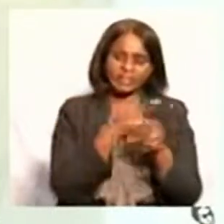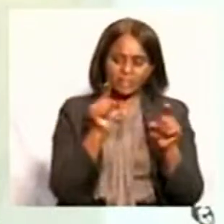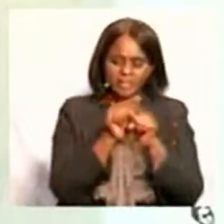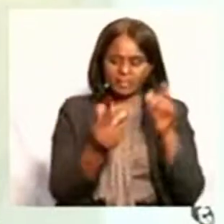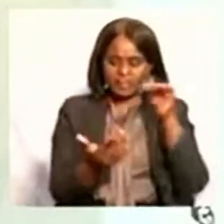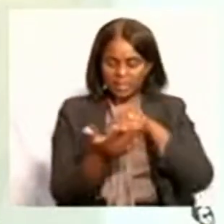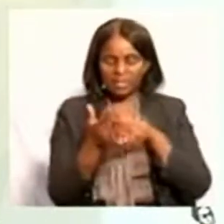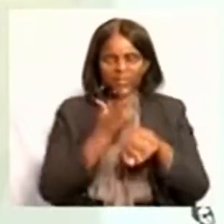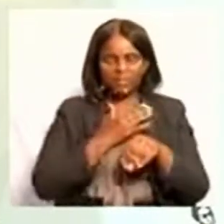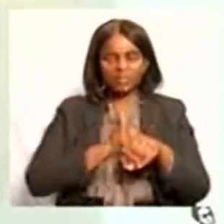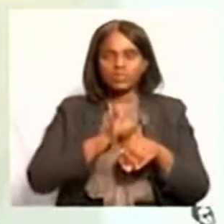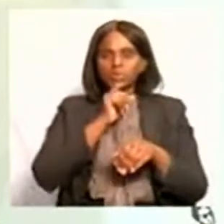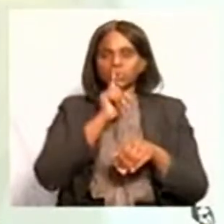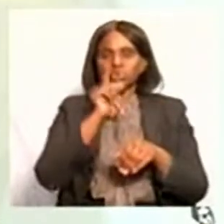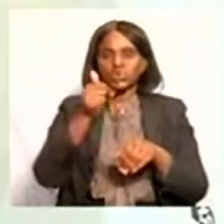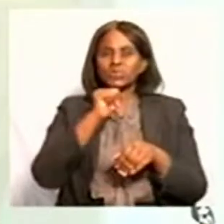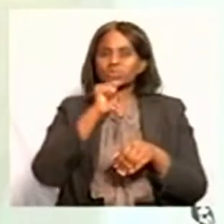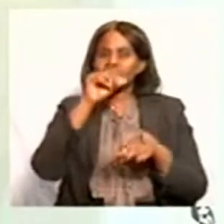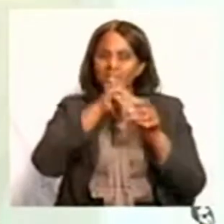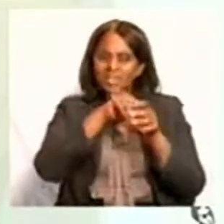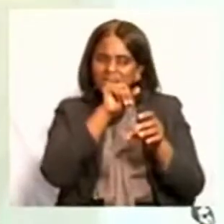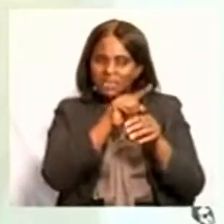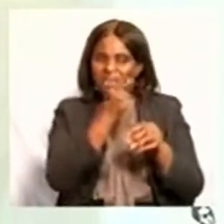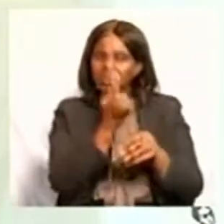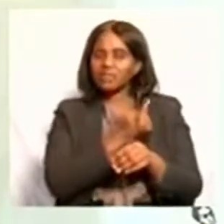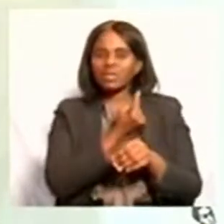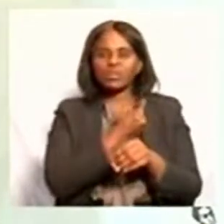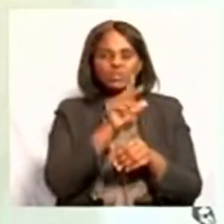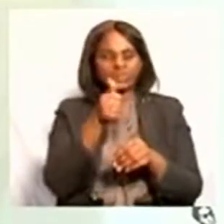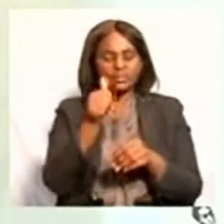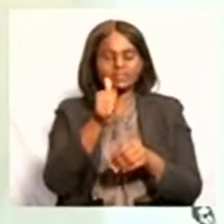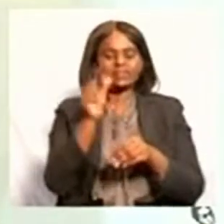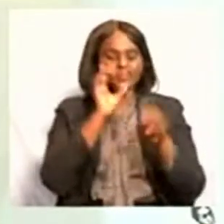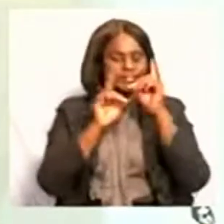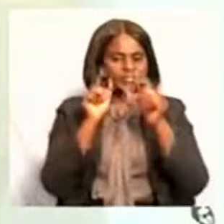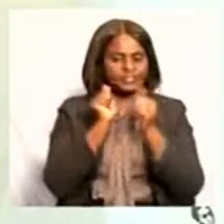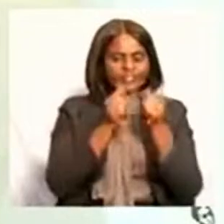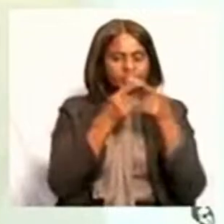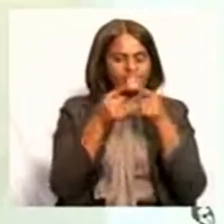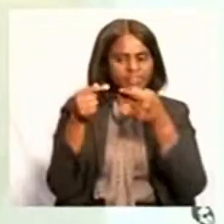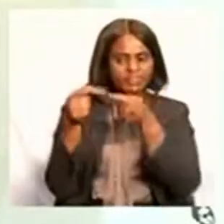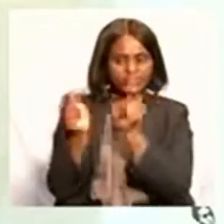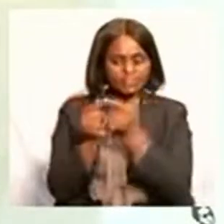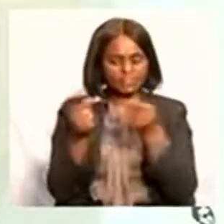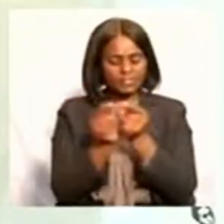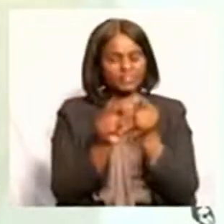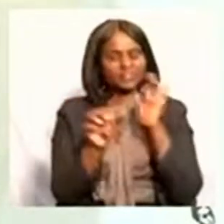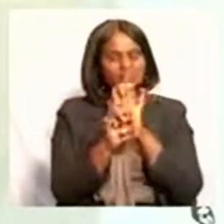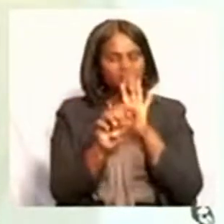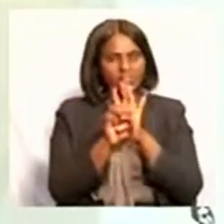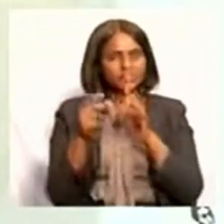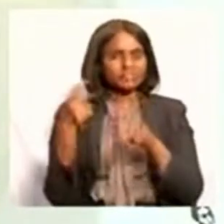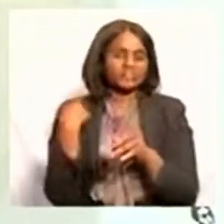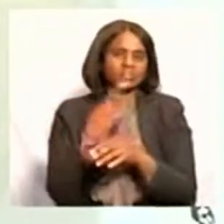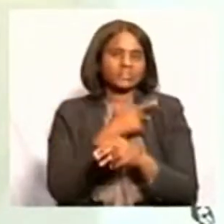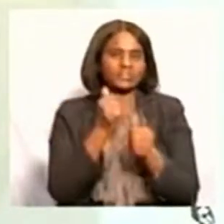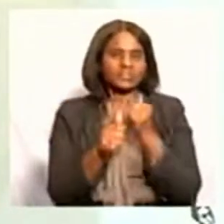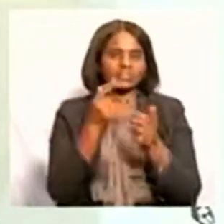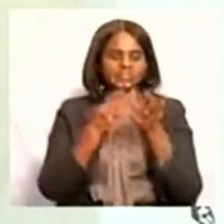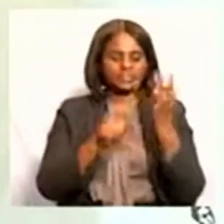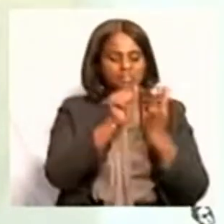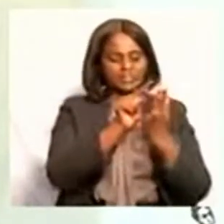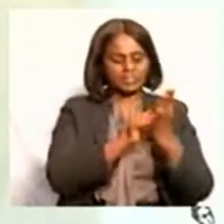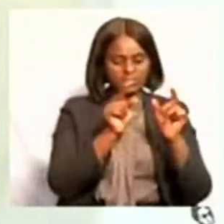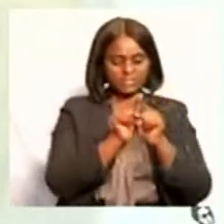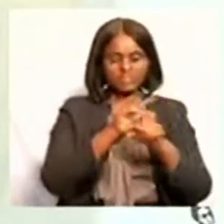also I'm sure that you are not in this whole field alone. You engage stakeholders such as Parliament, which is the legislature,